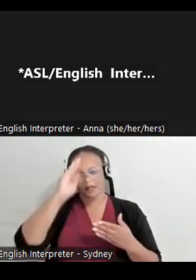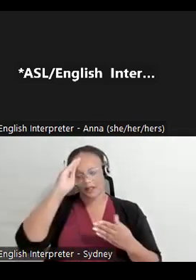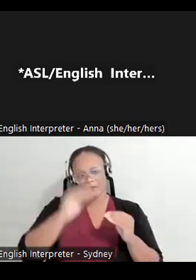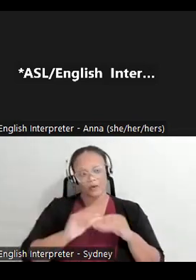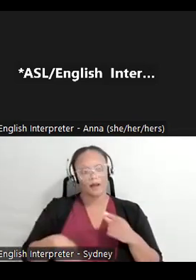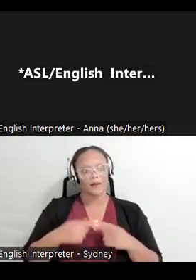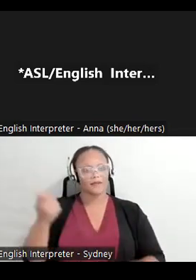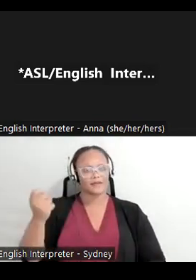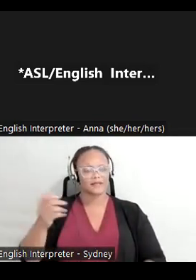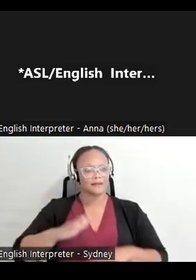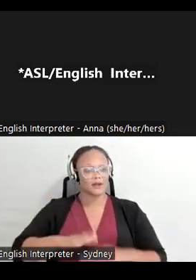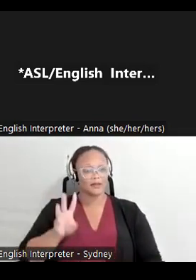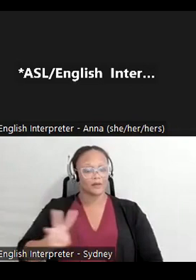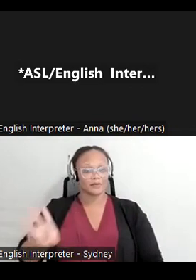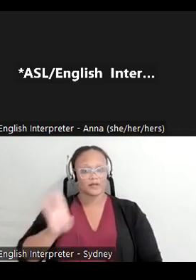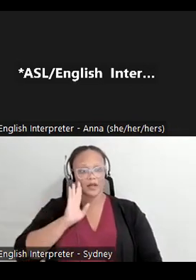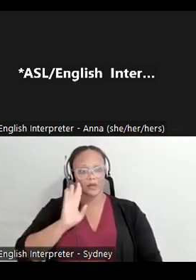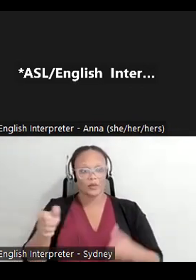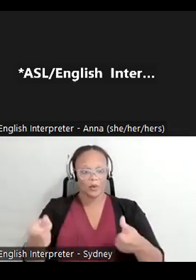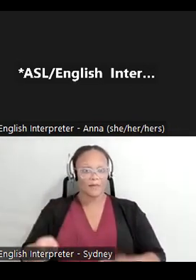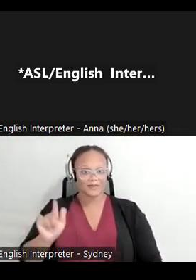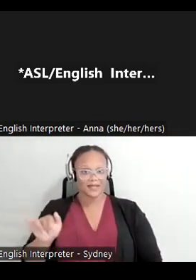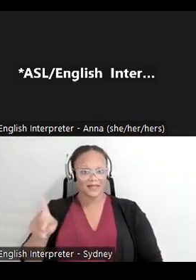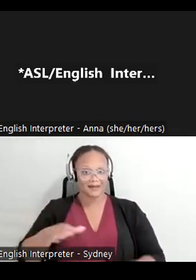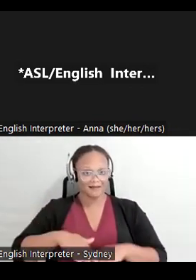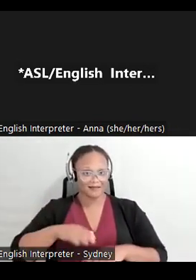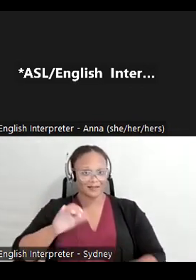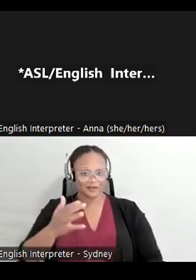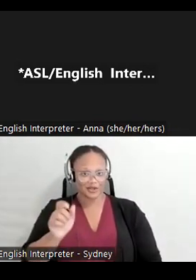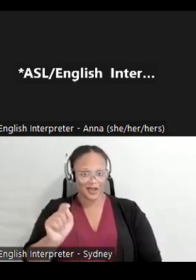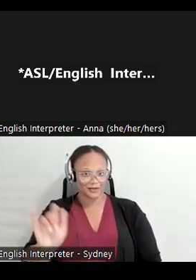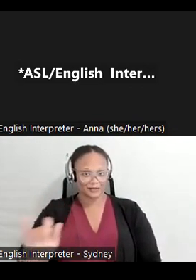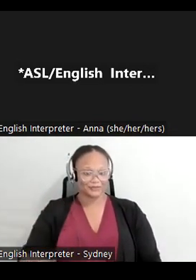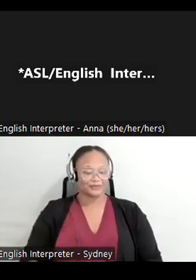webpage, and we'll share that link with you as well.